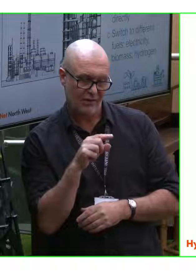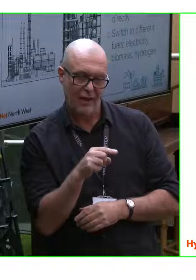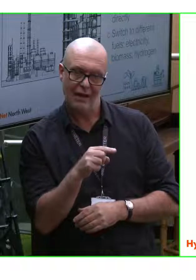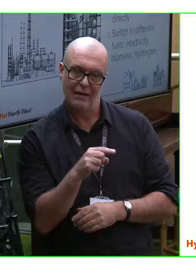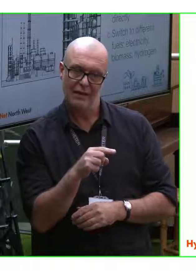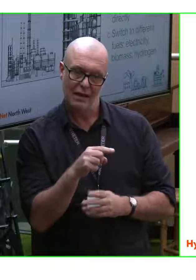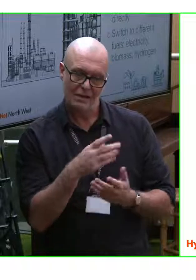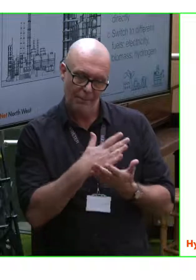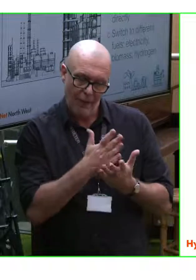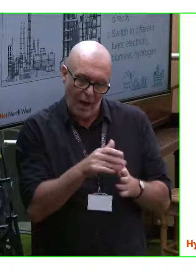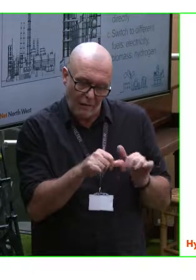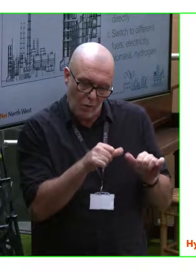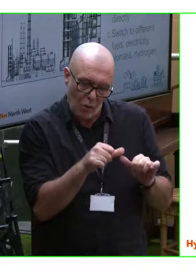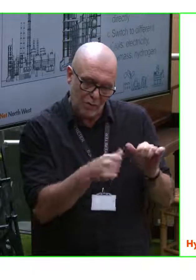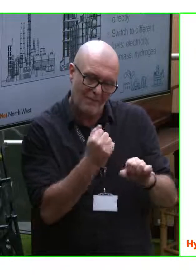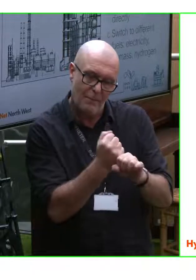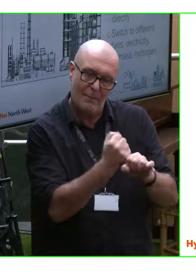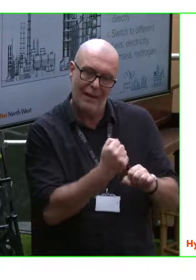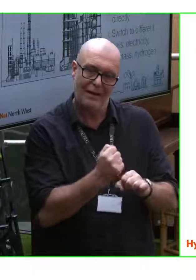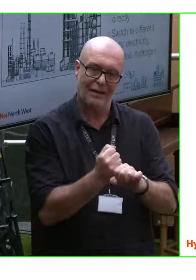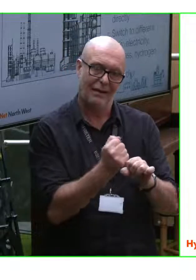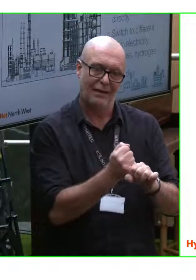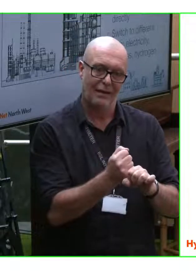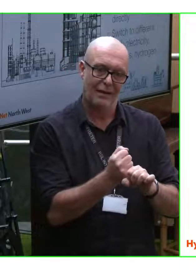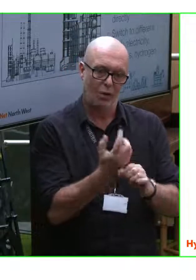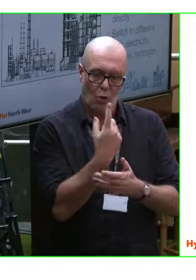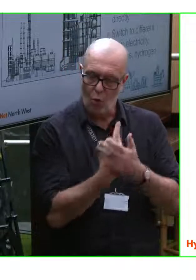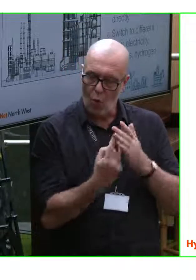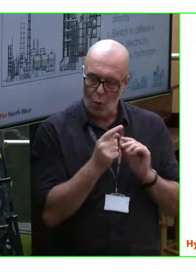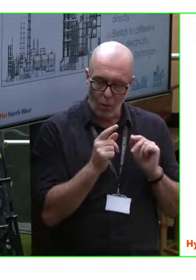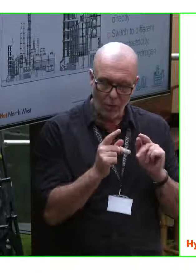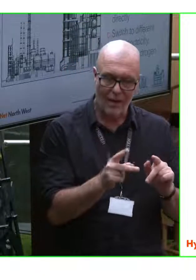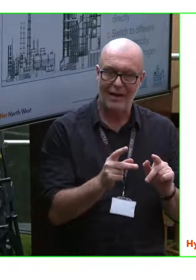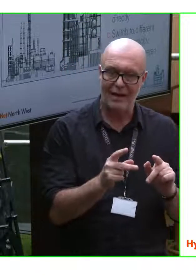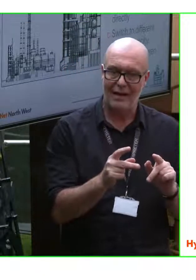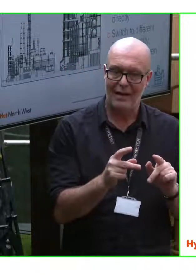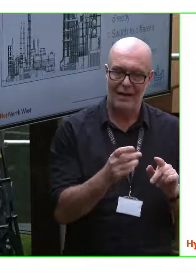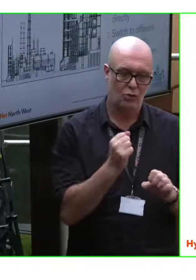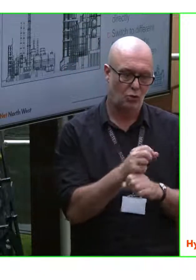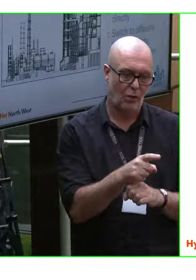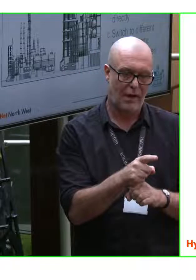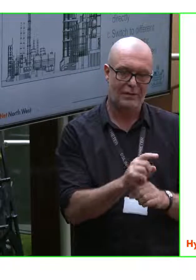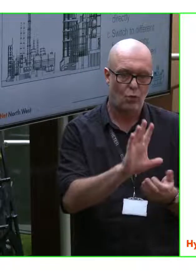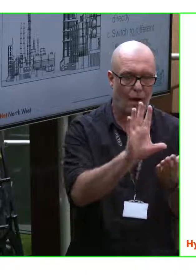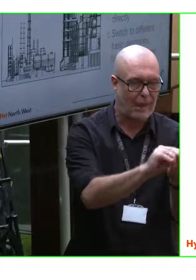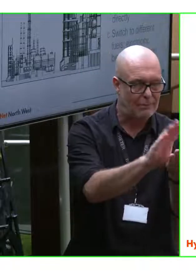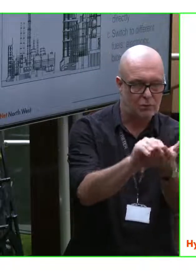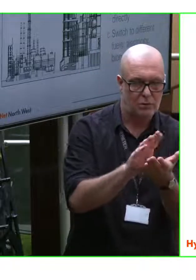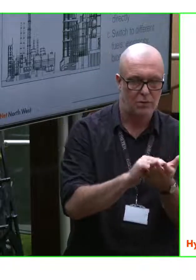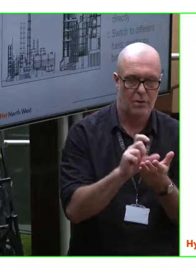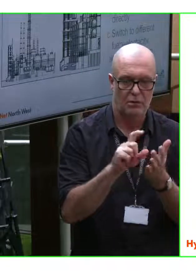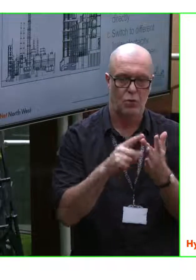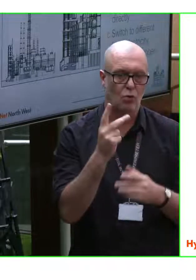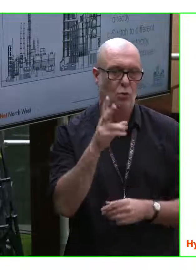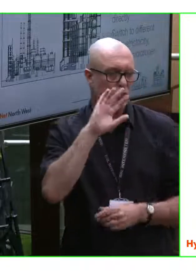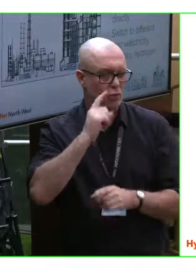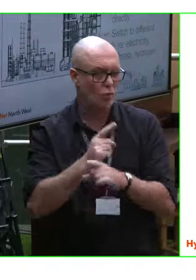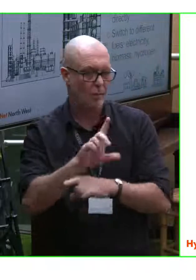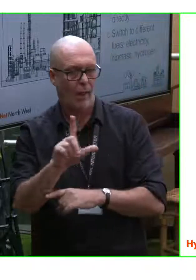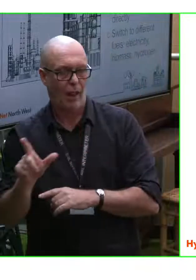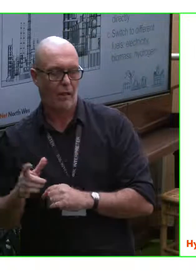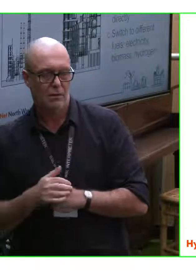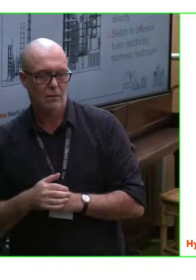product process that is there. So the only way of dealing with those emissions is to capture the CO2. I will talk about that later.